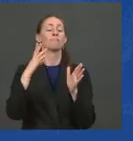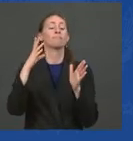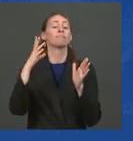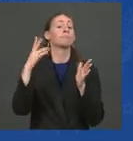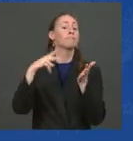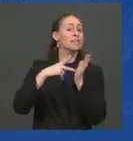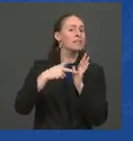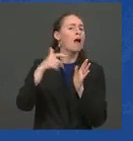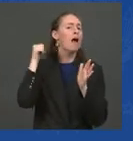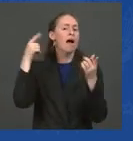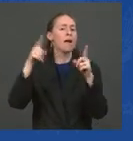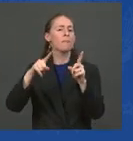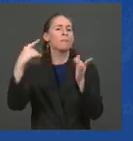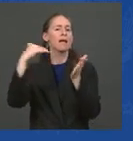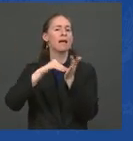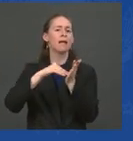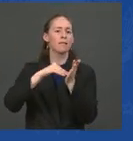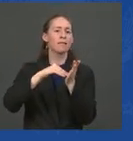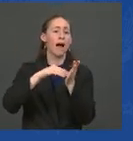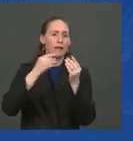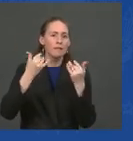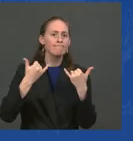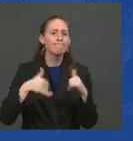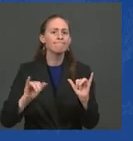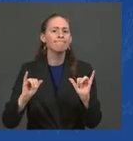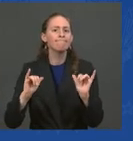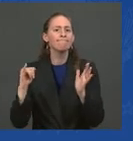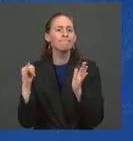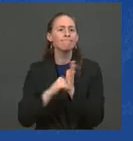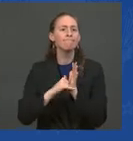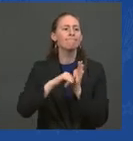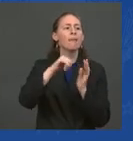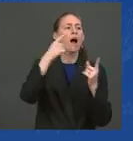which are happening now in other parts of the world.